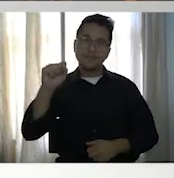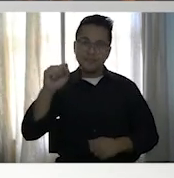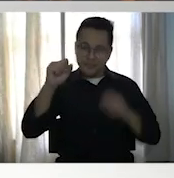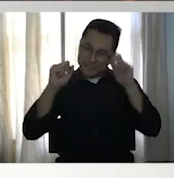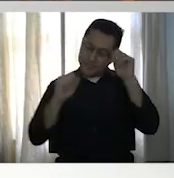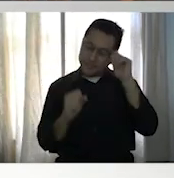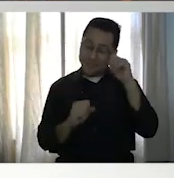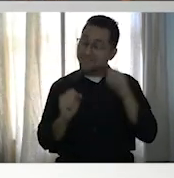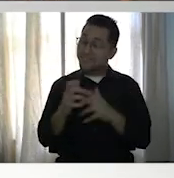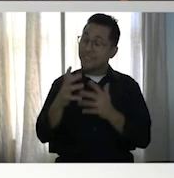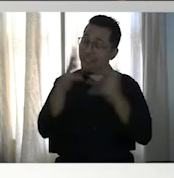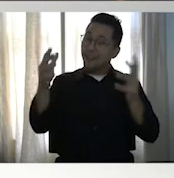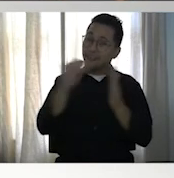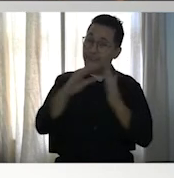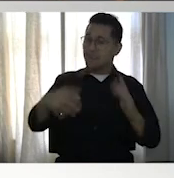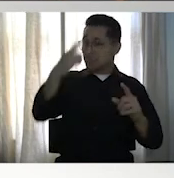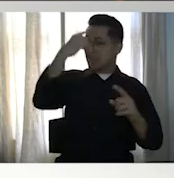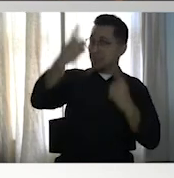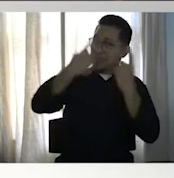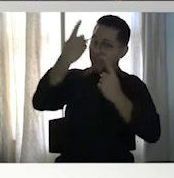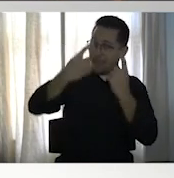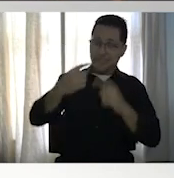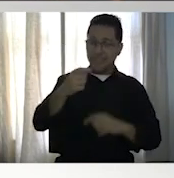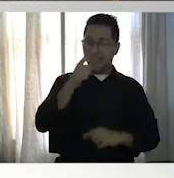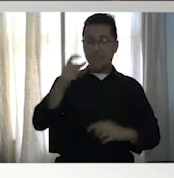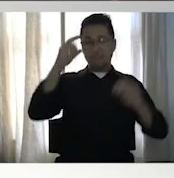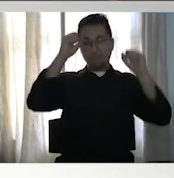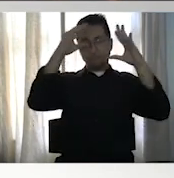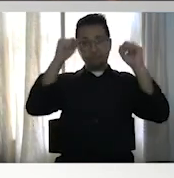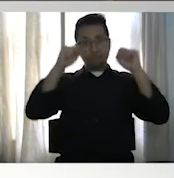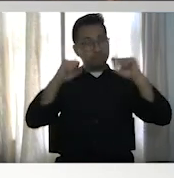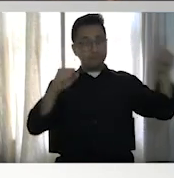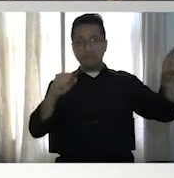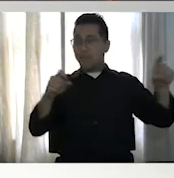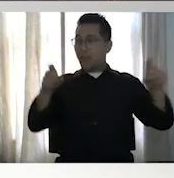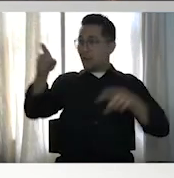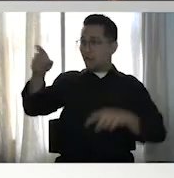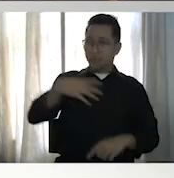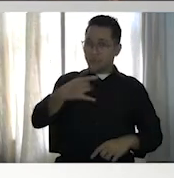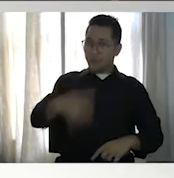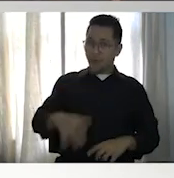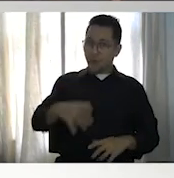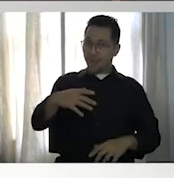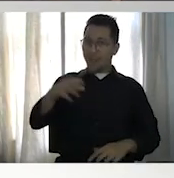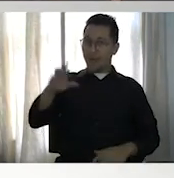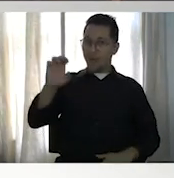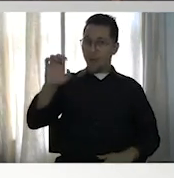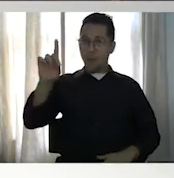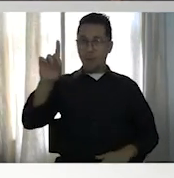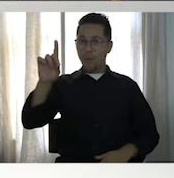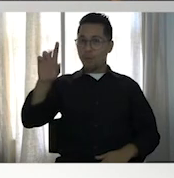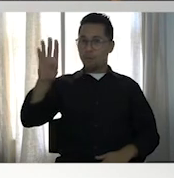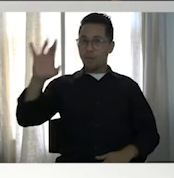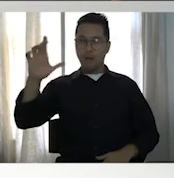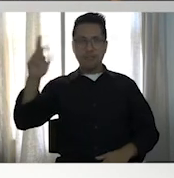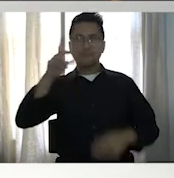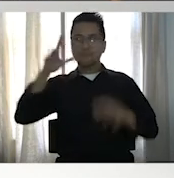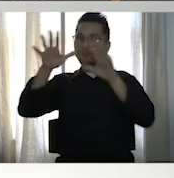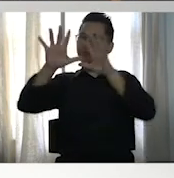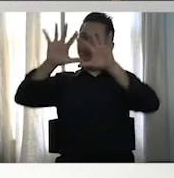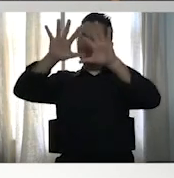but a lot of our students think that. They are completely amazed that you don't like Roblox. The whole world doesn't like it. So anyway, it's a